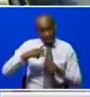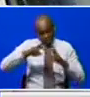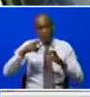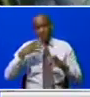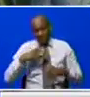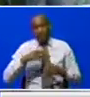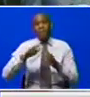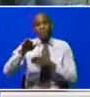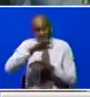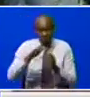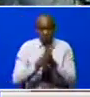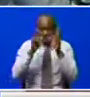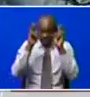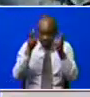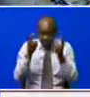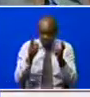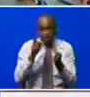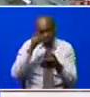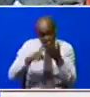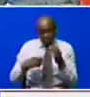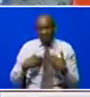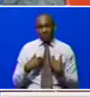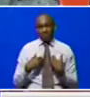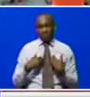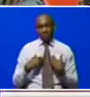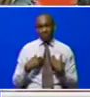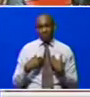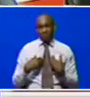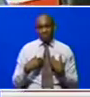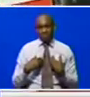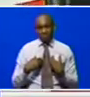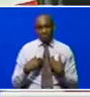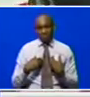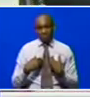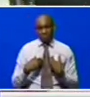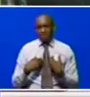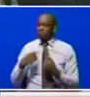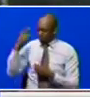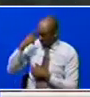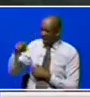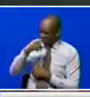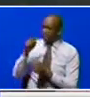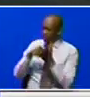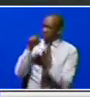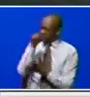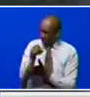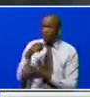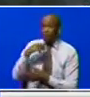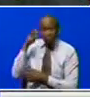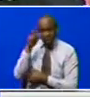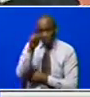people based on issues and what they bring to that. Are we at that point yet? I want to hear from